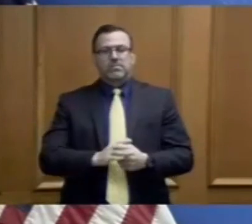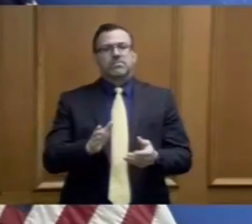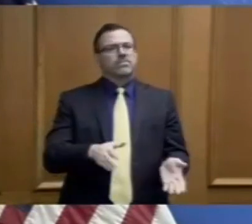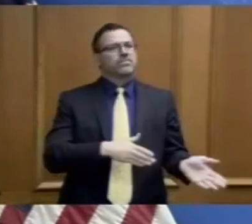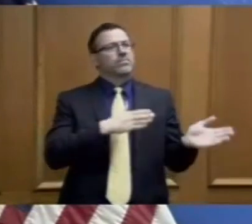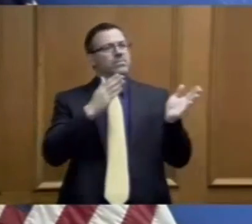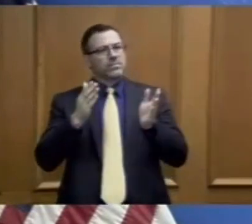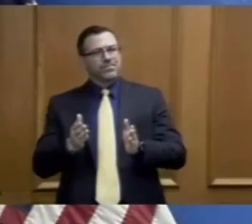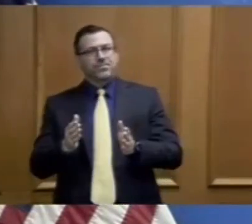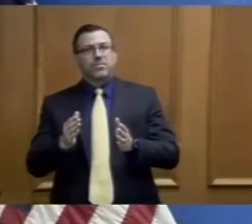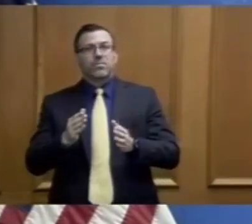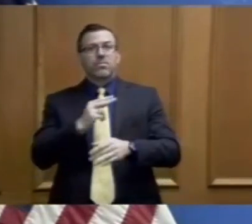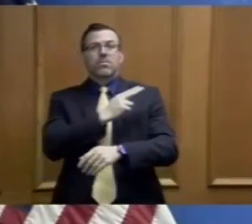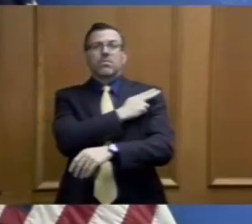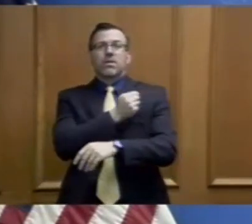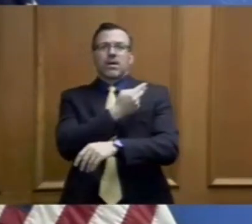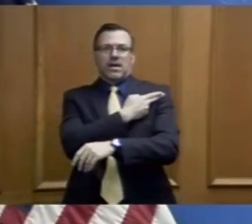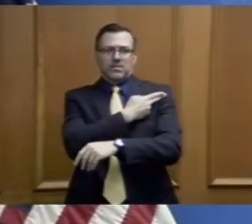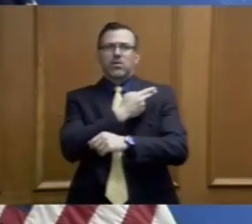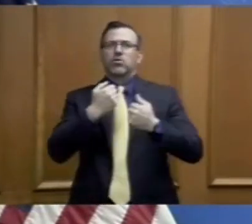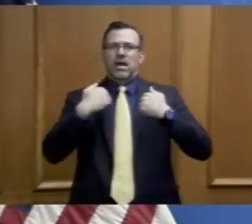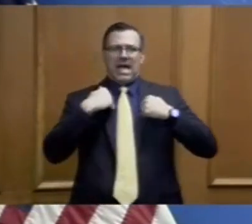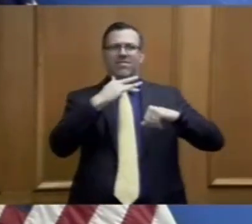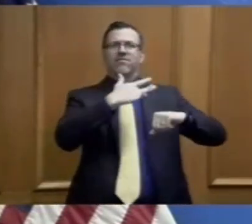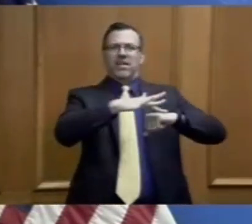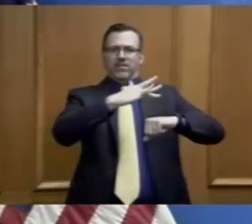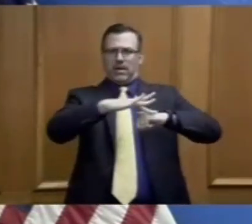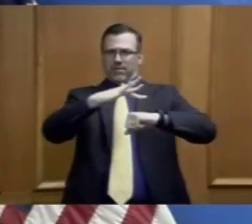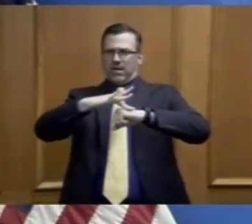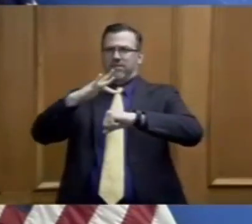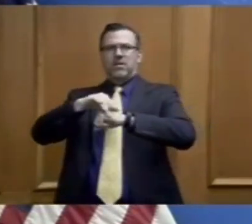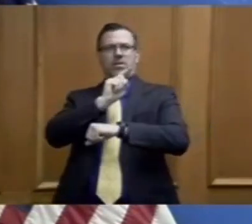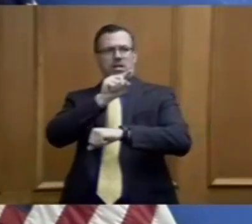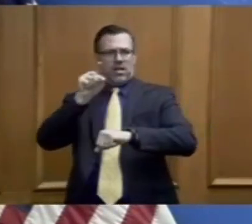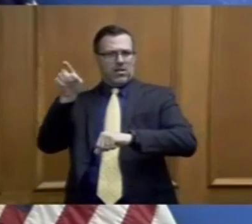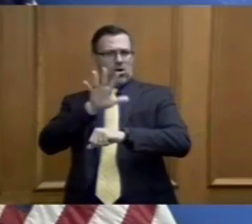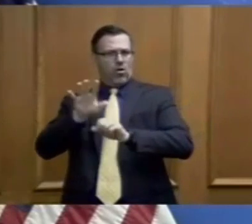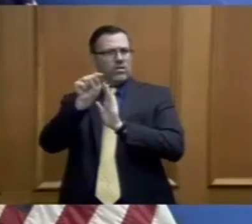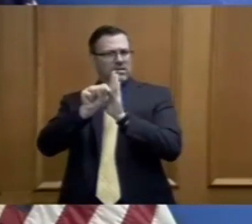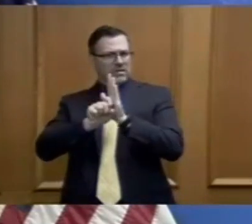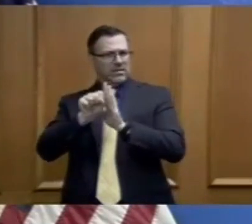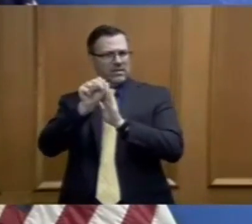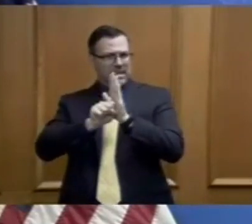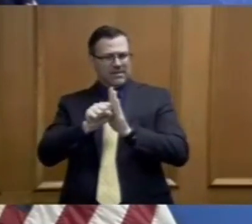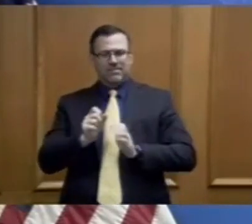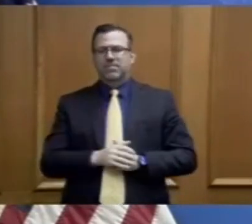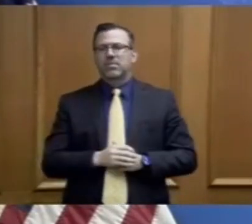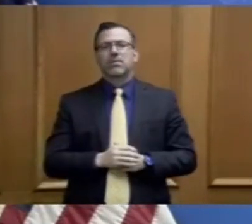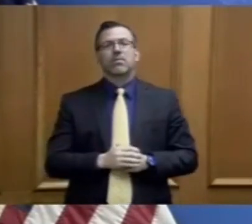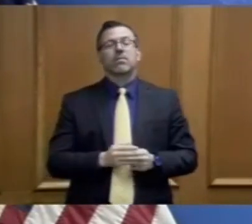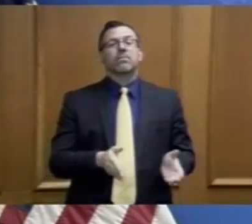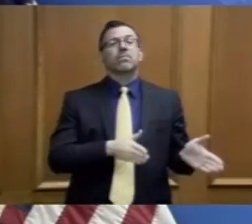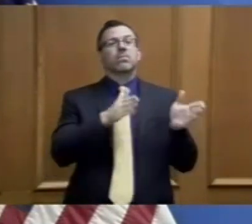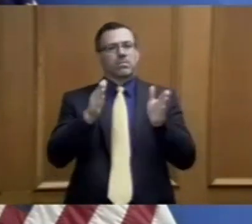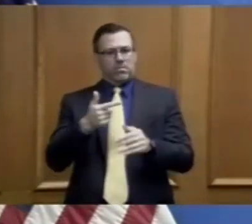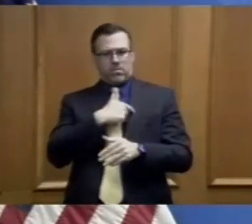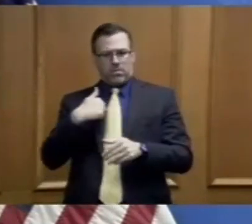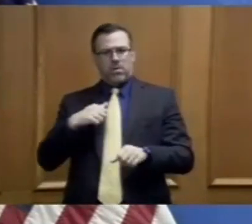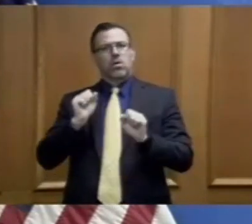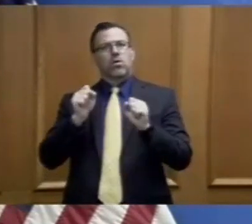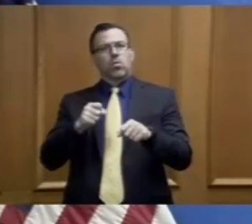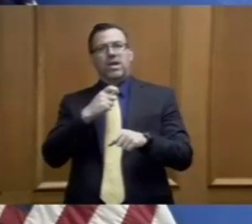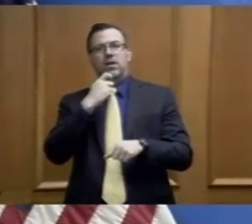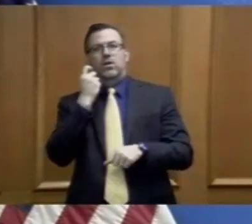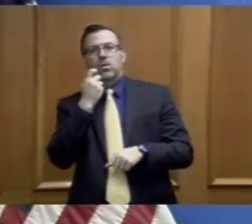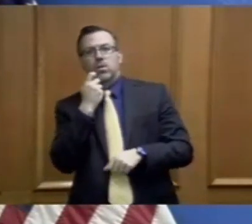stable hospital capacity all across Tennessee, and now we have the ability to test frontline healthcare workers